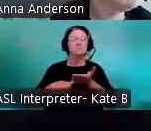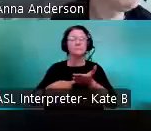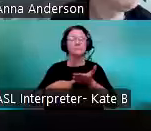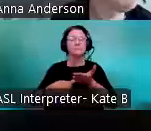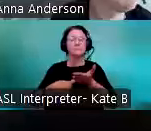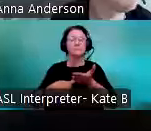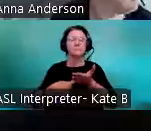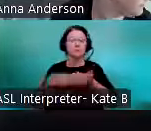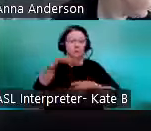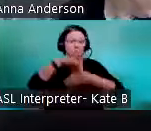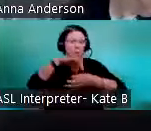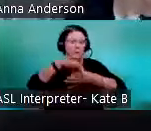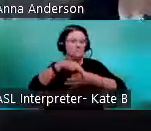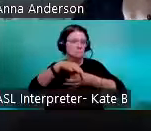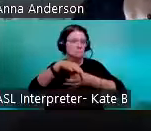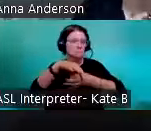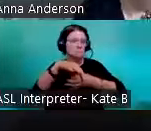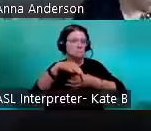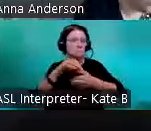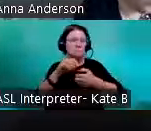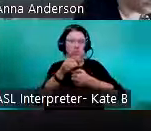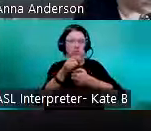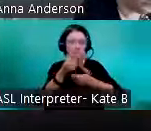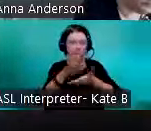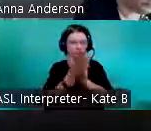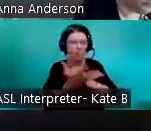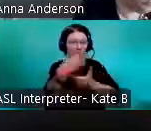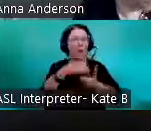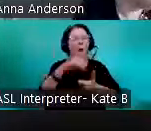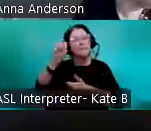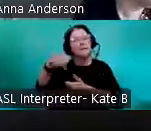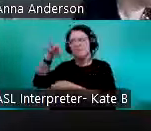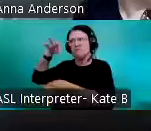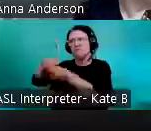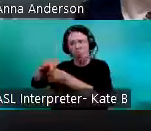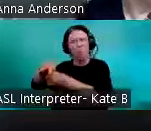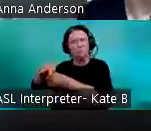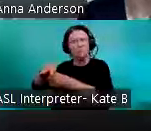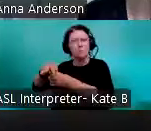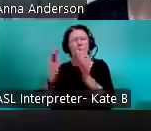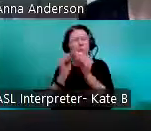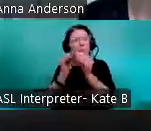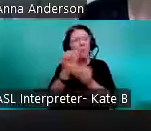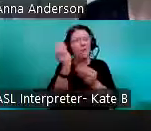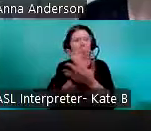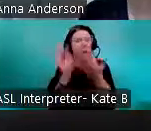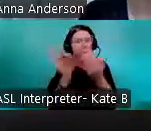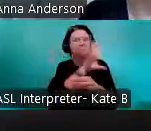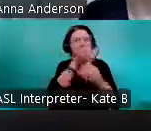to be more involved in the voting process besides just voting. There are actually lots of ways